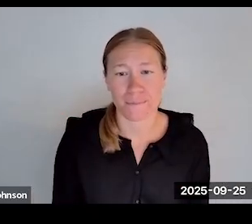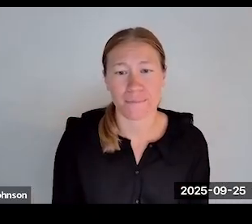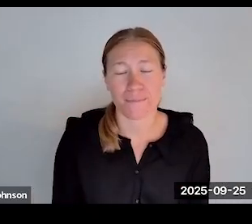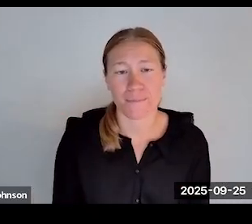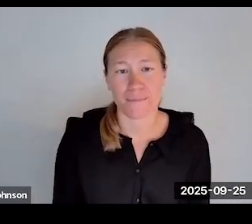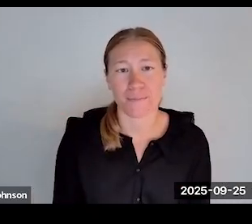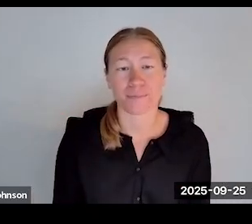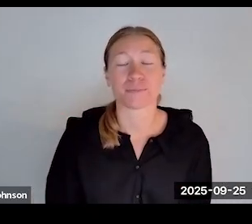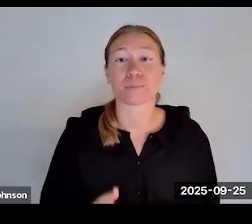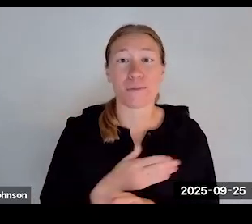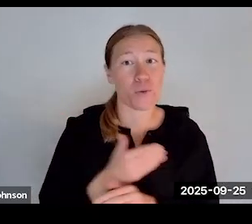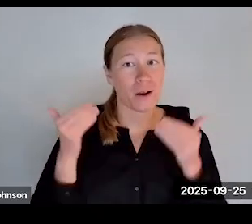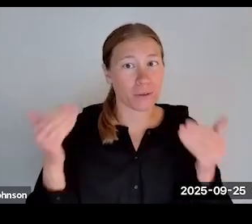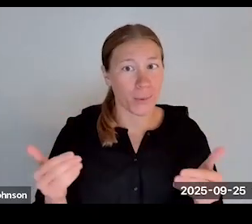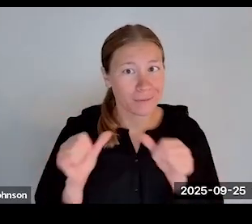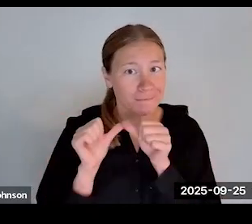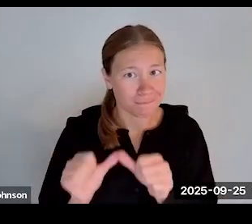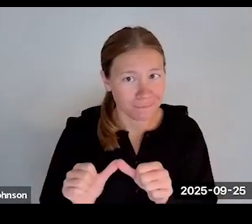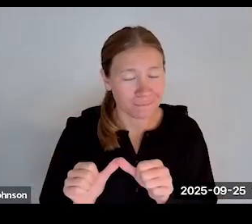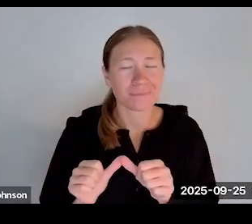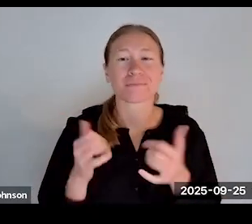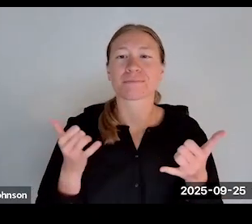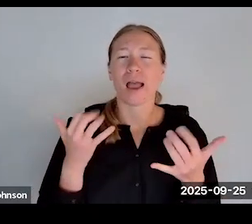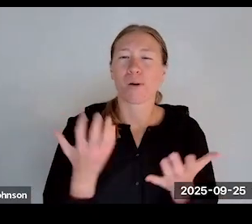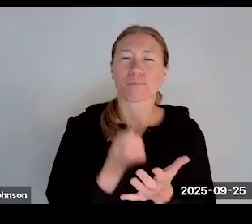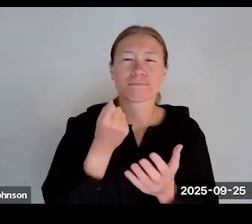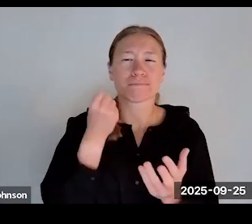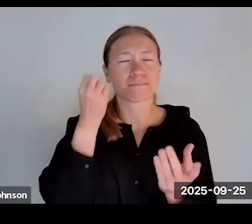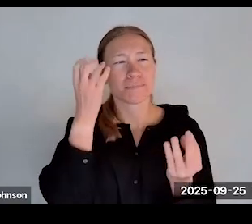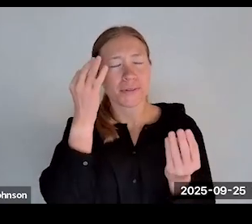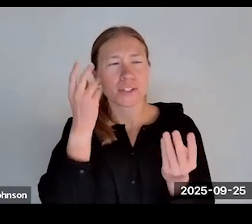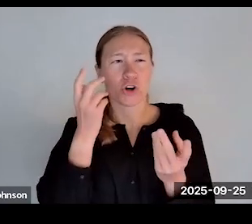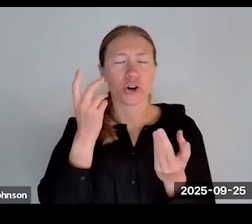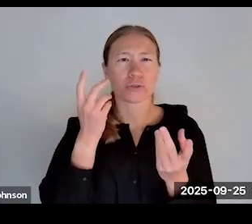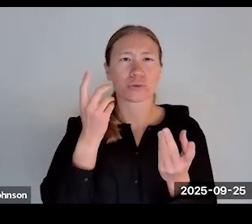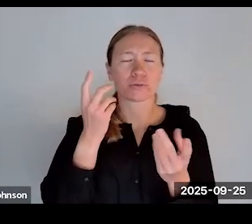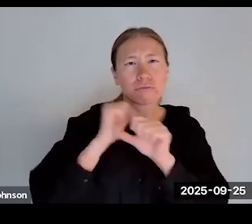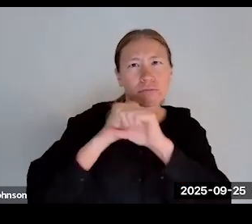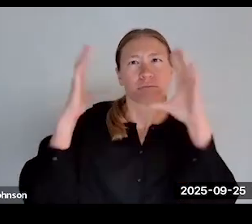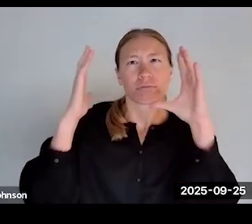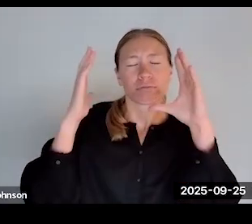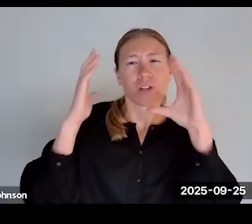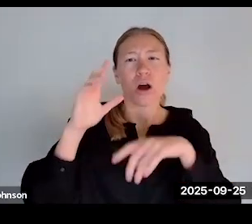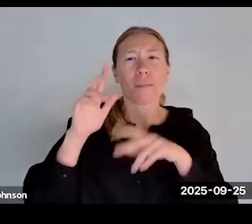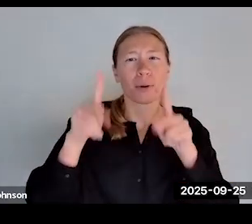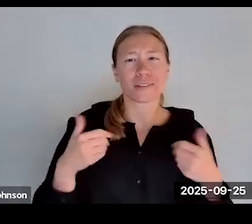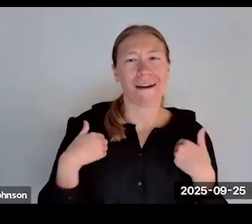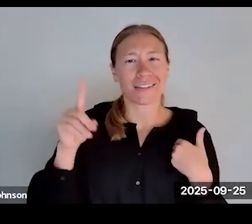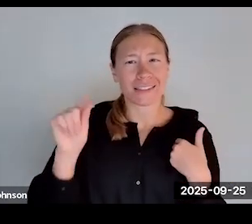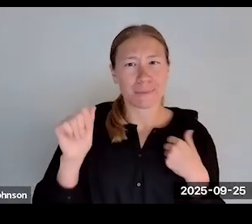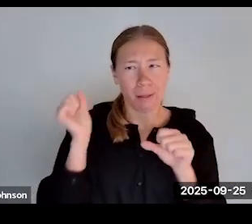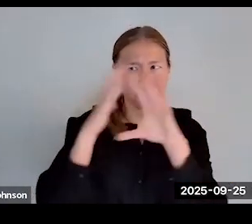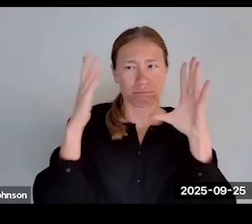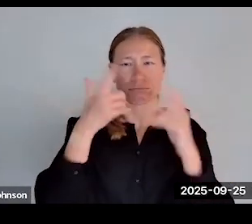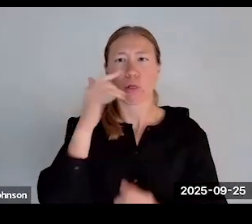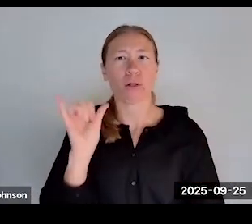So before I move on to the next slide, take a moment and bring to mind an image of a disabled person.